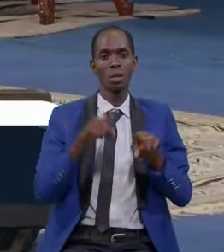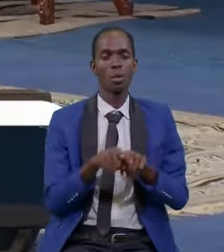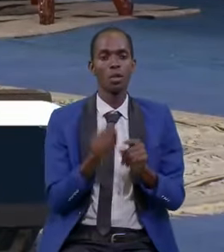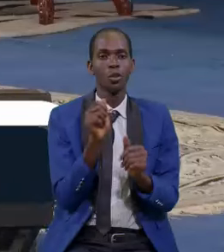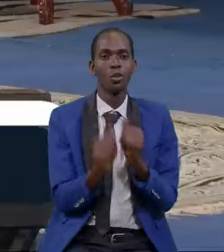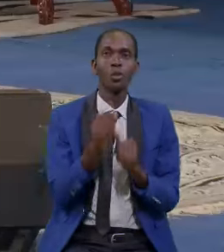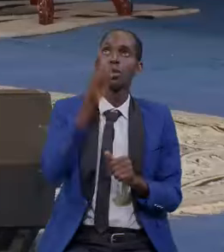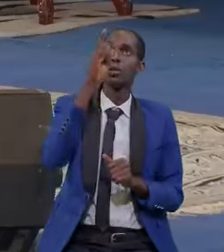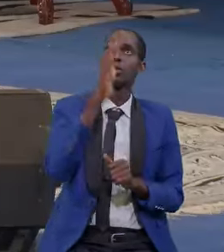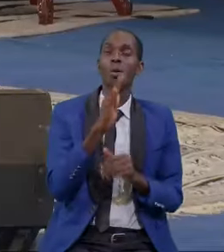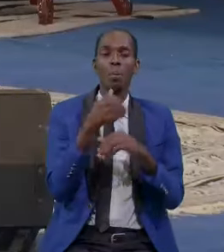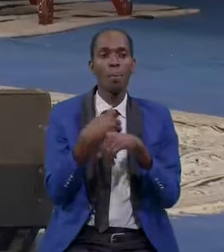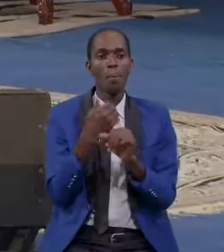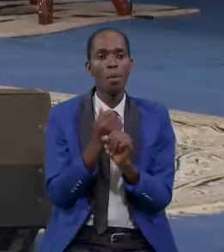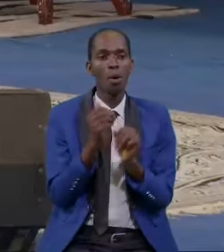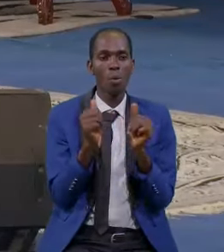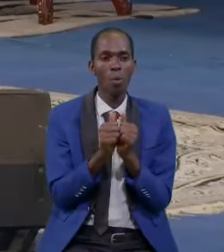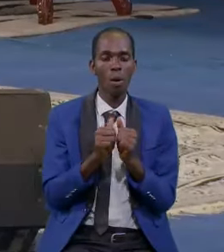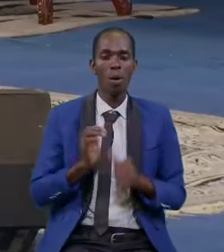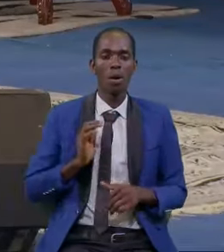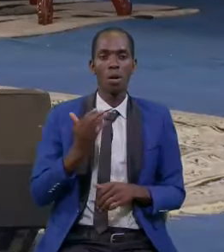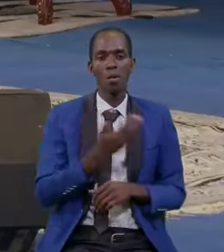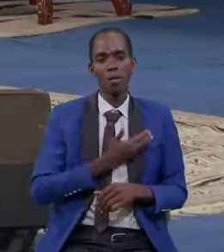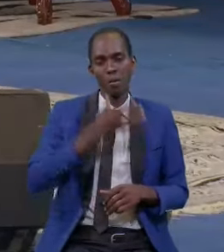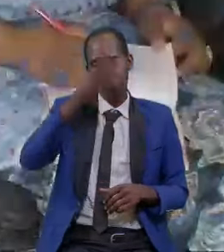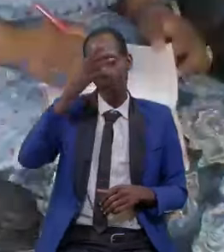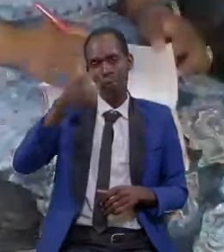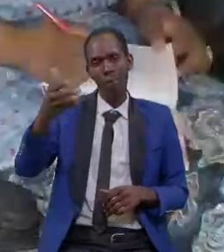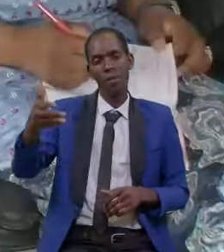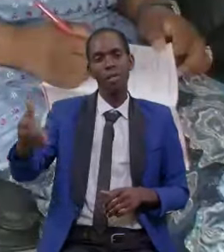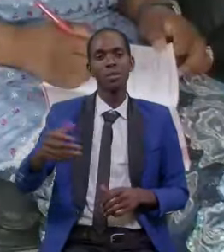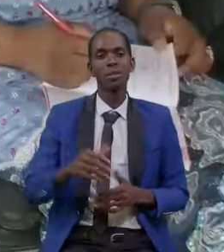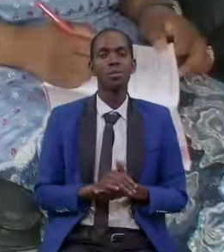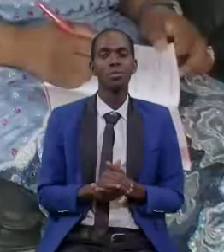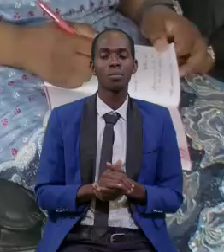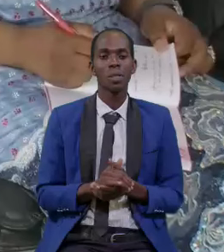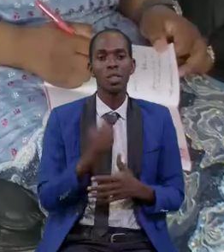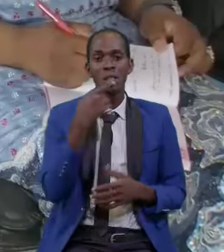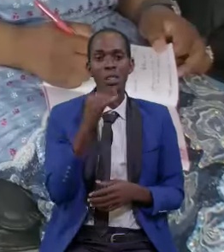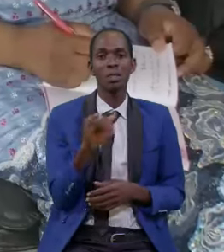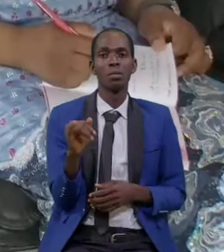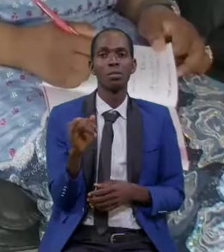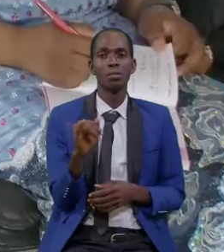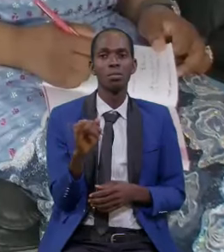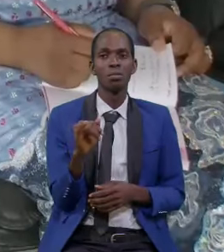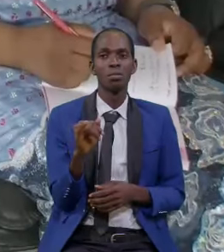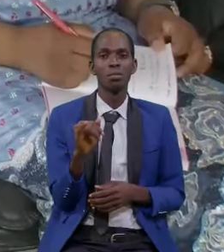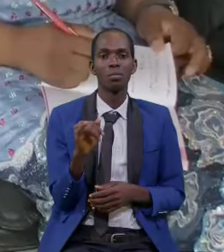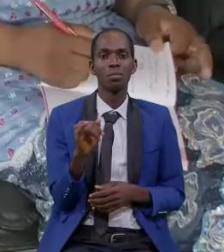made with our fathers, saying